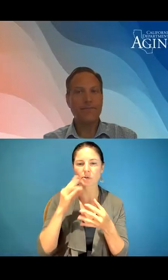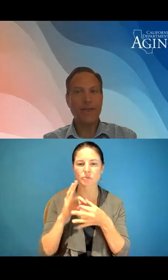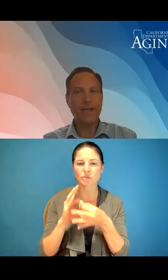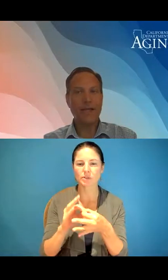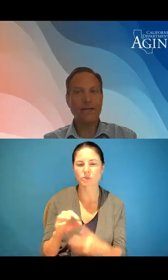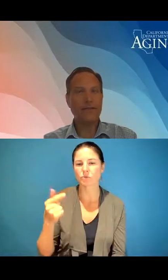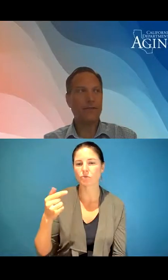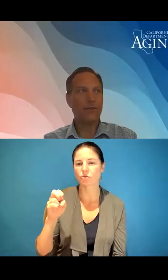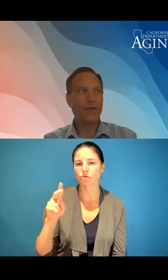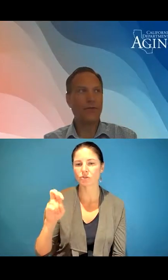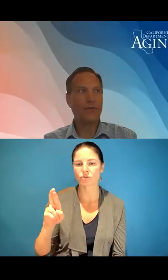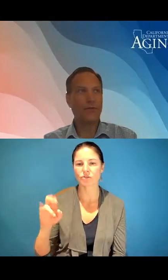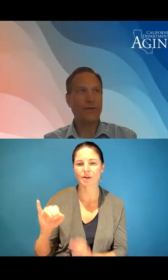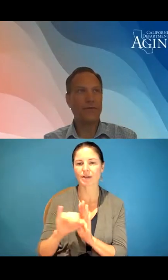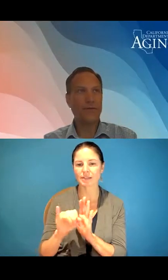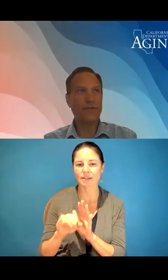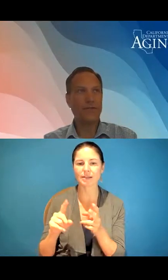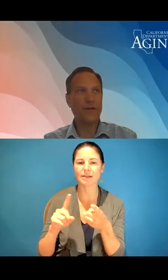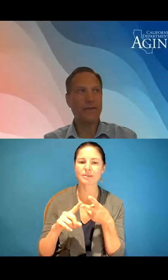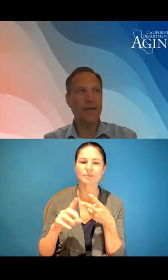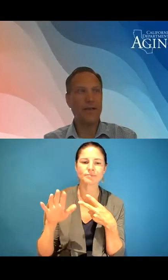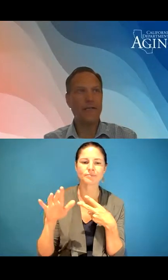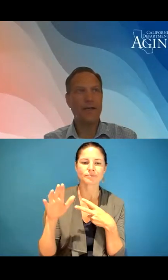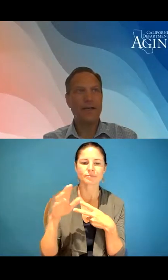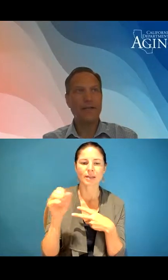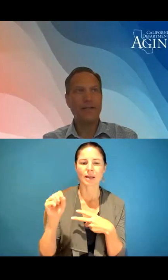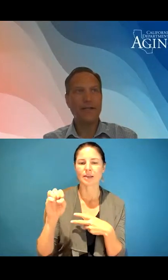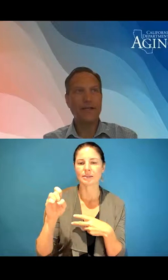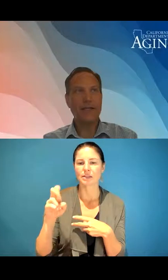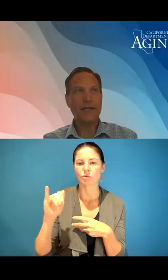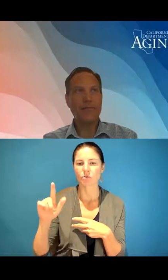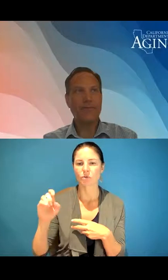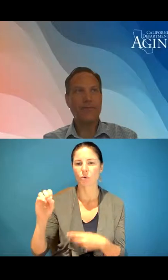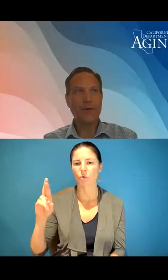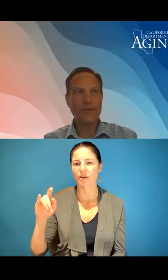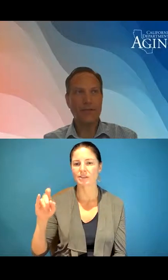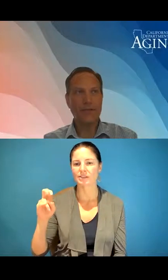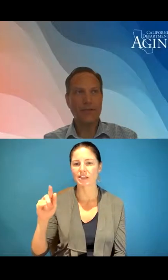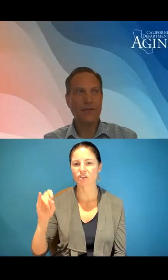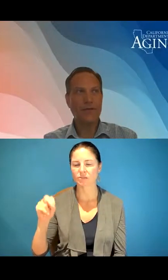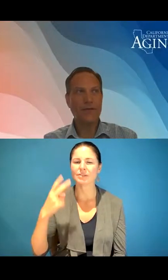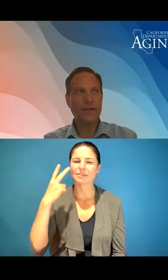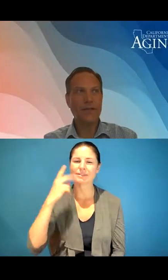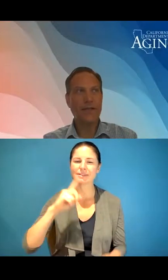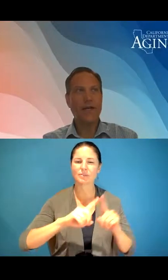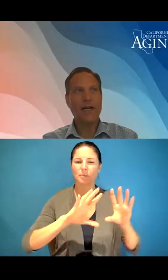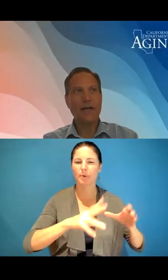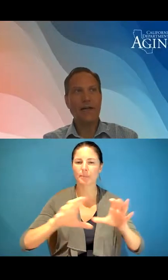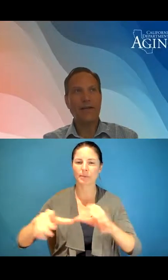identity. And this is really crucial information for us to have to see the populations that we're